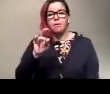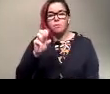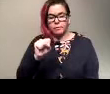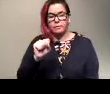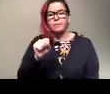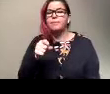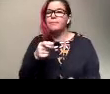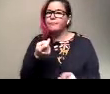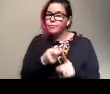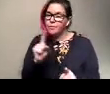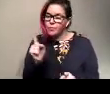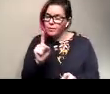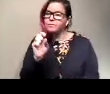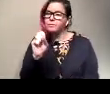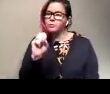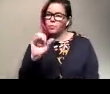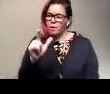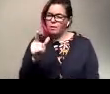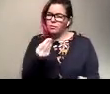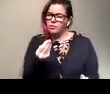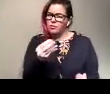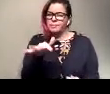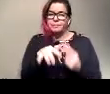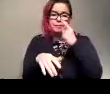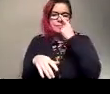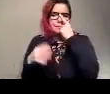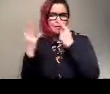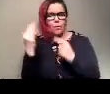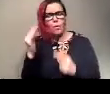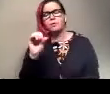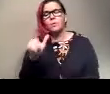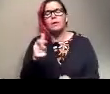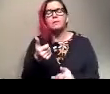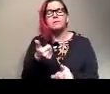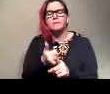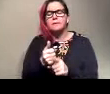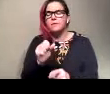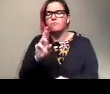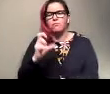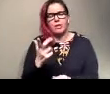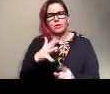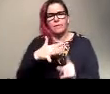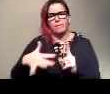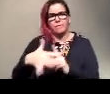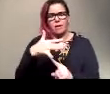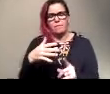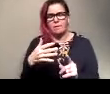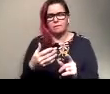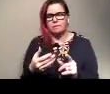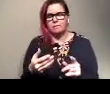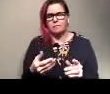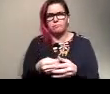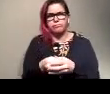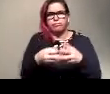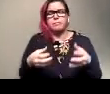from microbes from soil. And this is, we think, because soil is an extremely rich environment for microbes. There's anywhere from about 10 to the